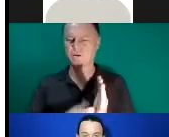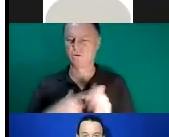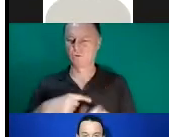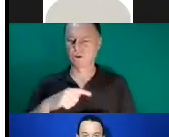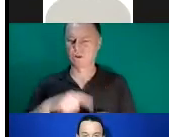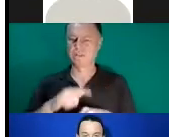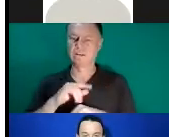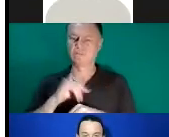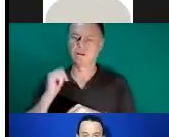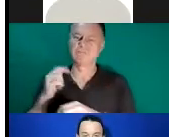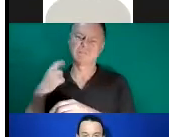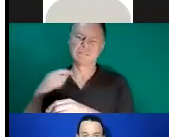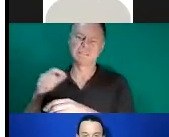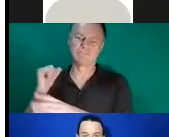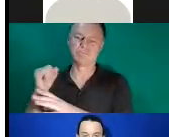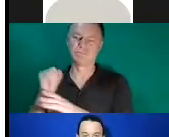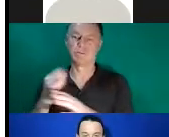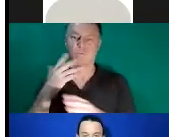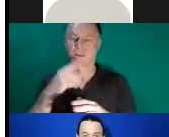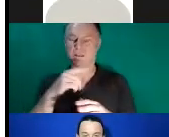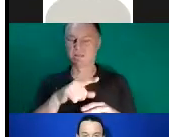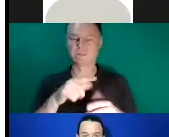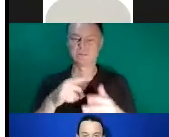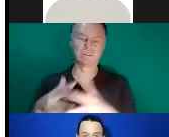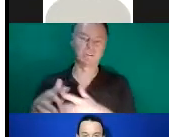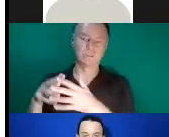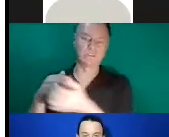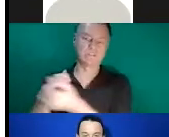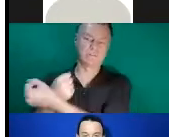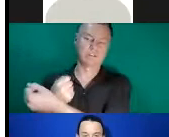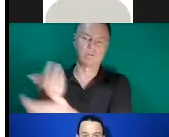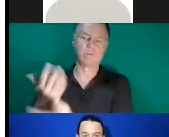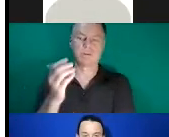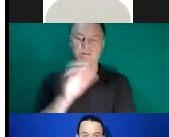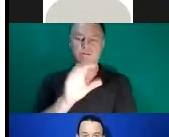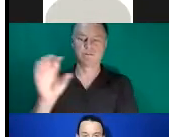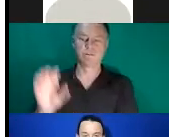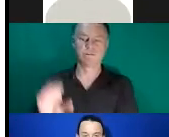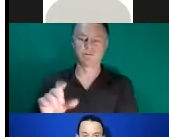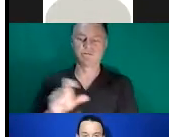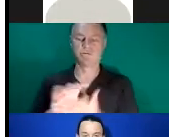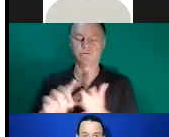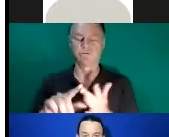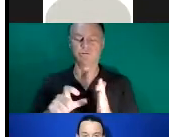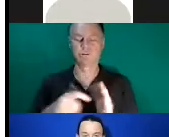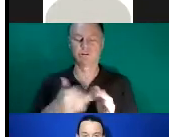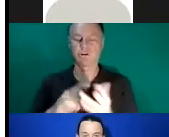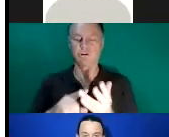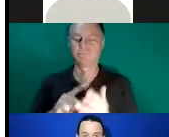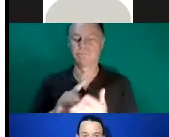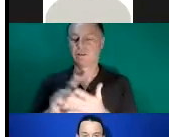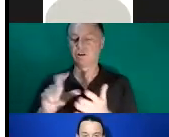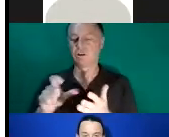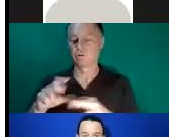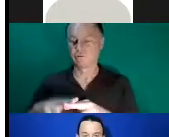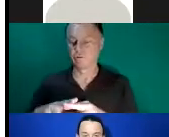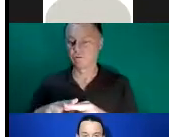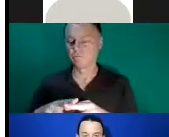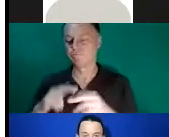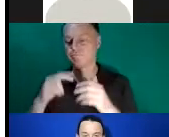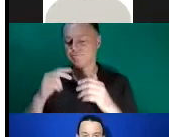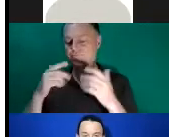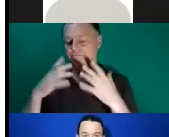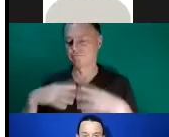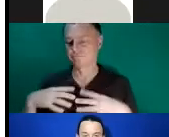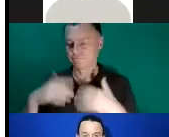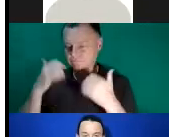place while Cream was in jail in Chicago. As well as chloroform, evidence from autopsies indicated that Cream,